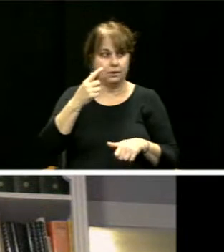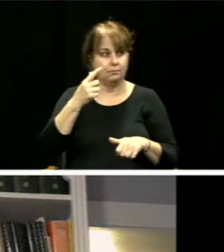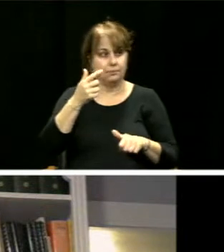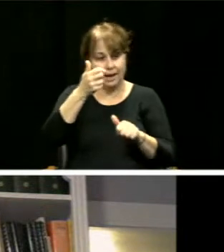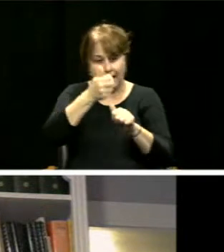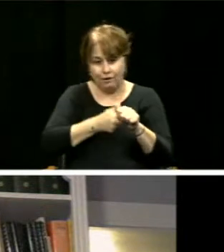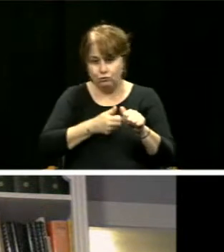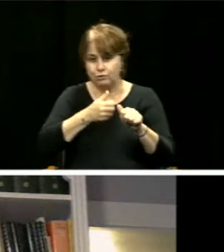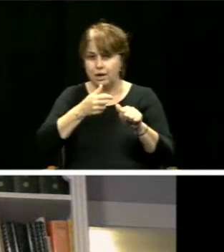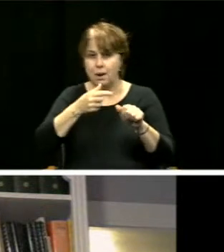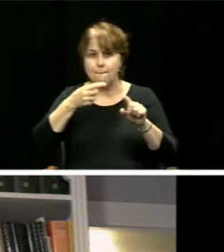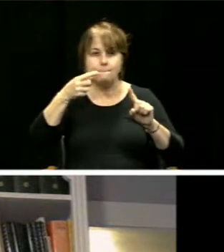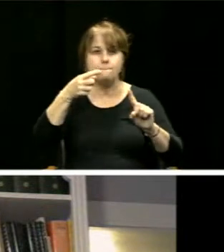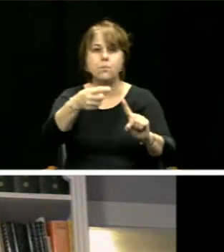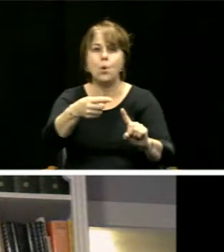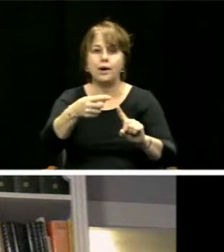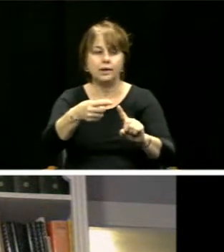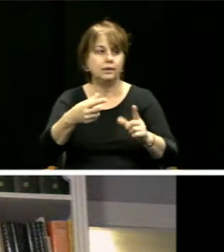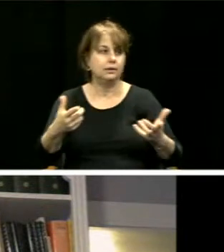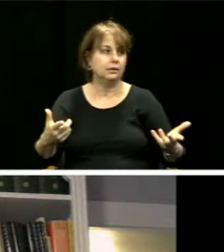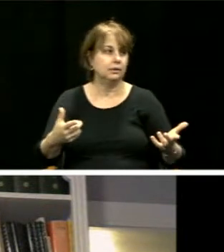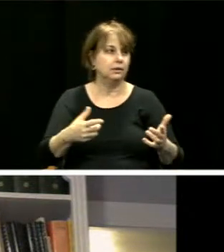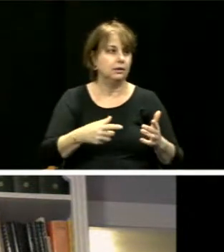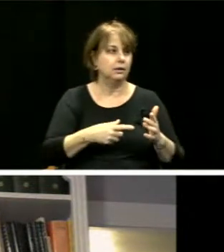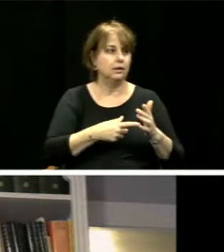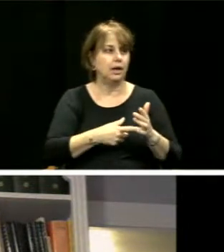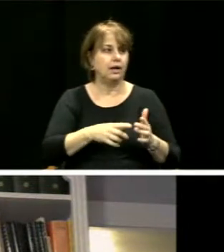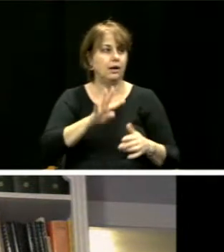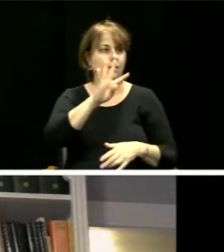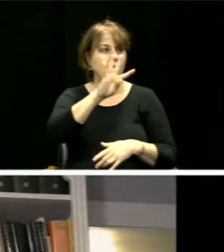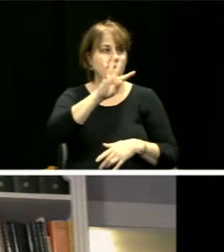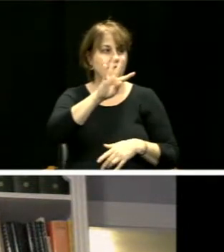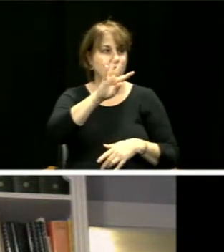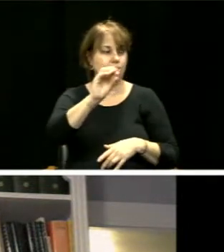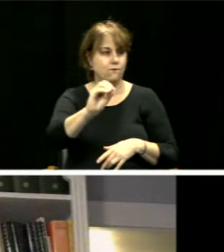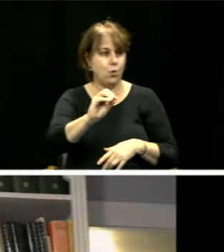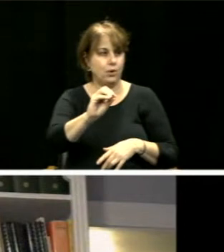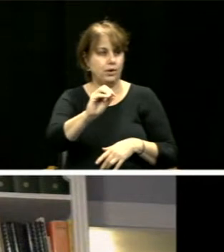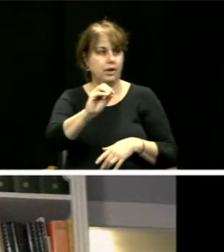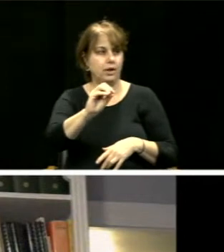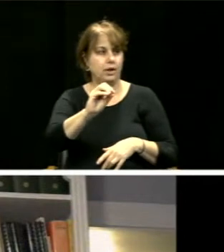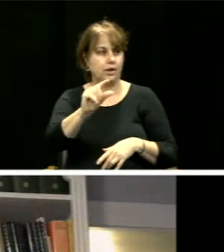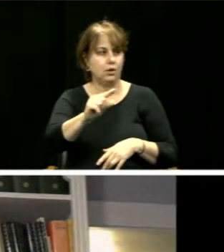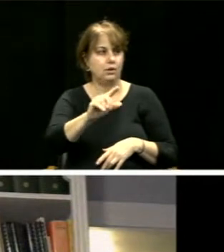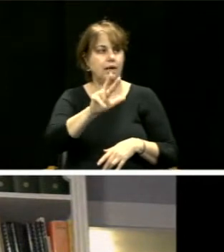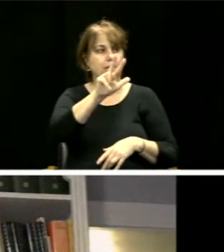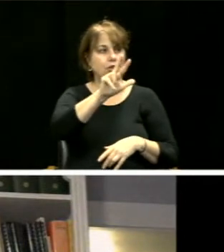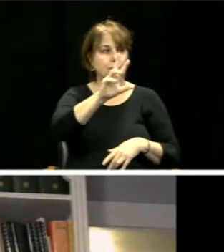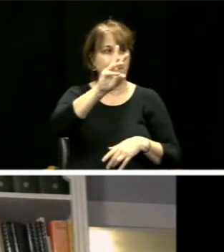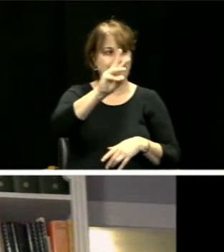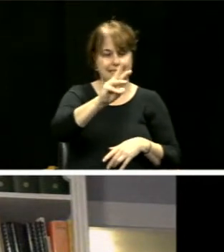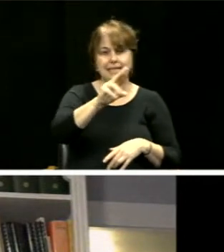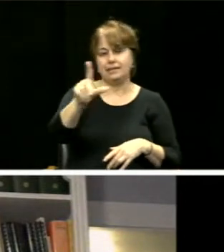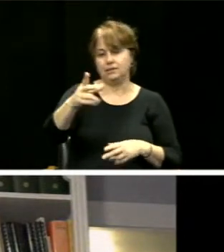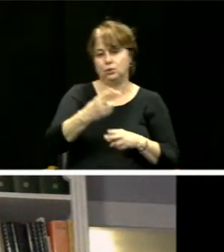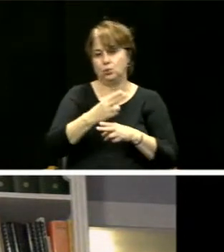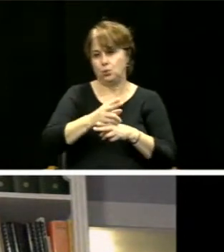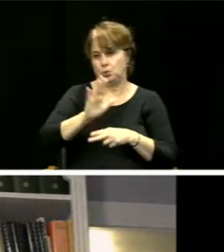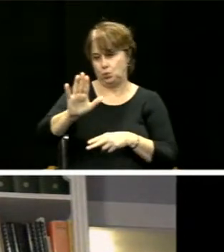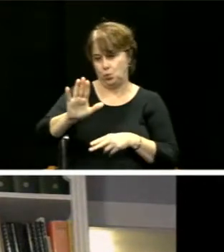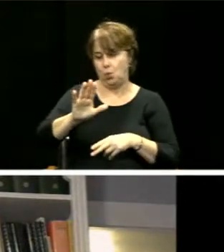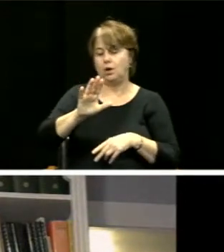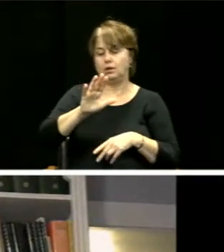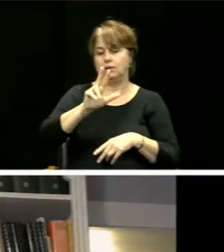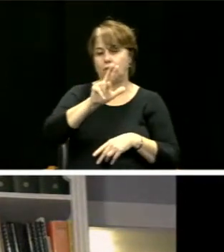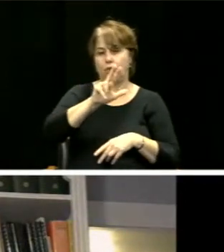of like 42 and 48 foot, 36 to use your, Christine,